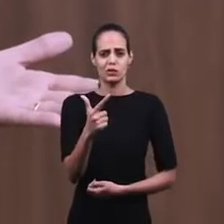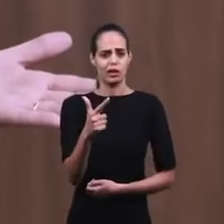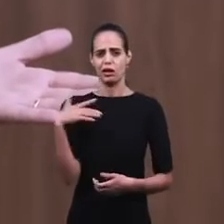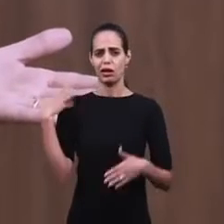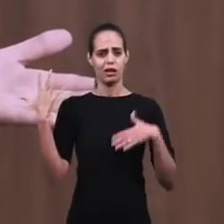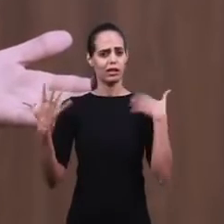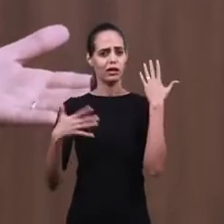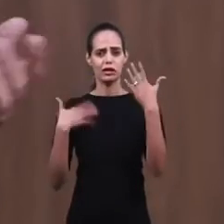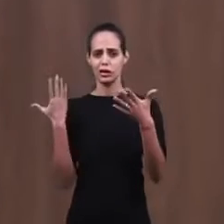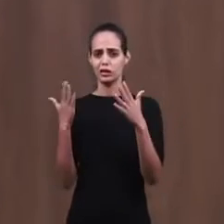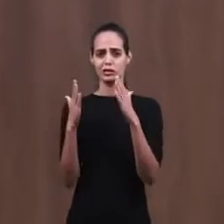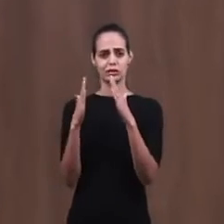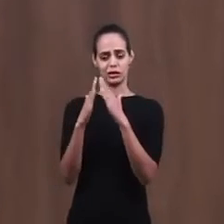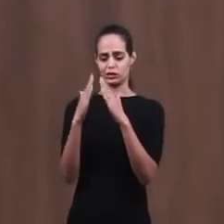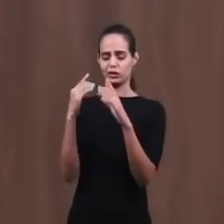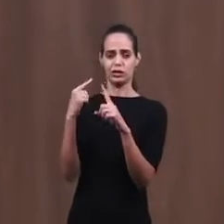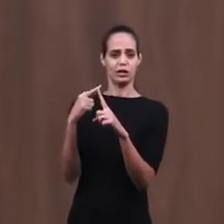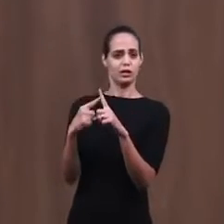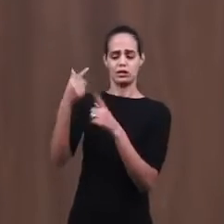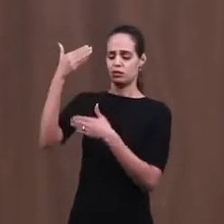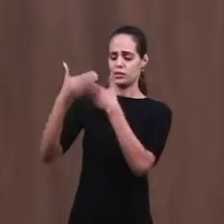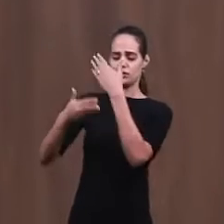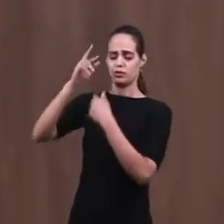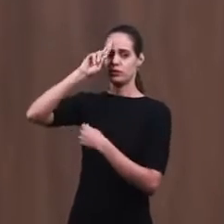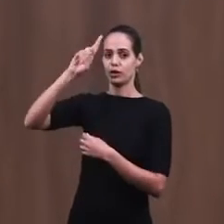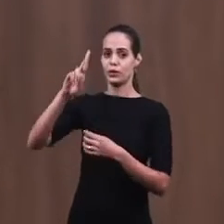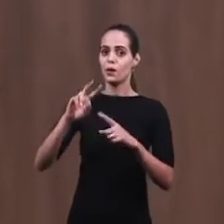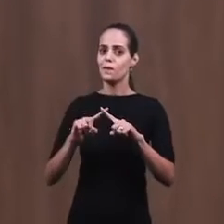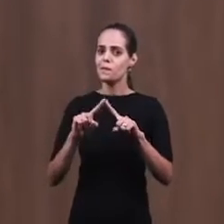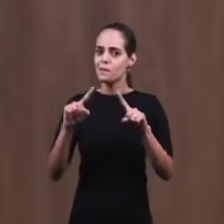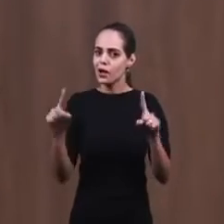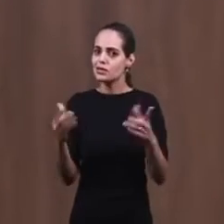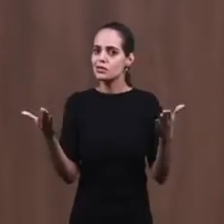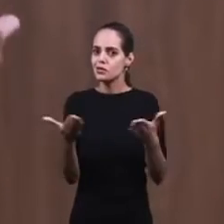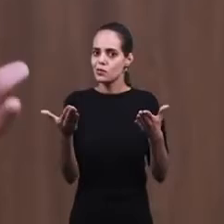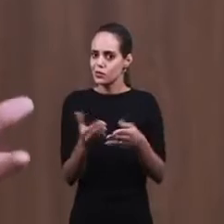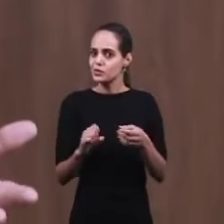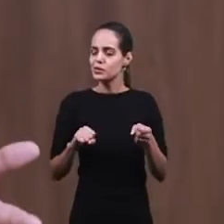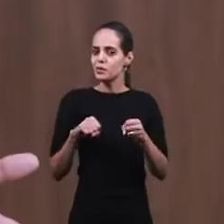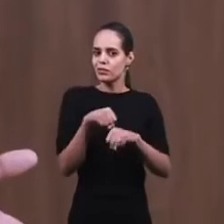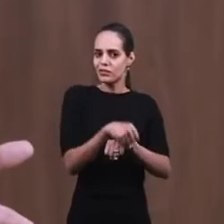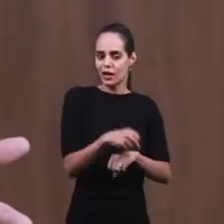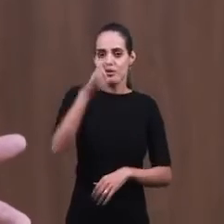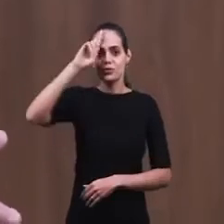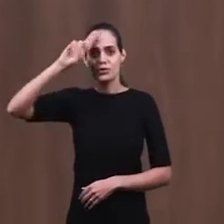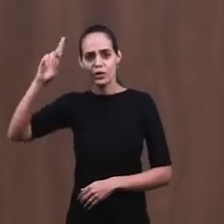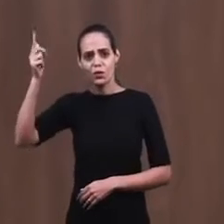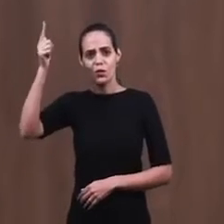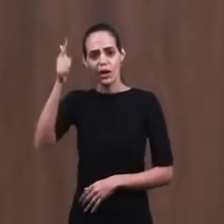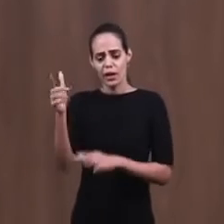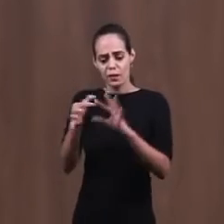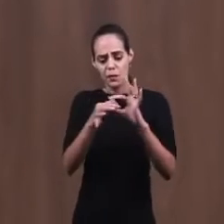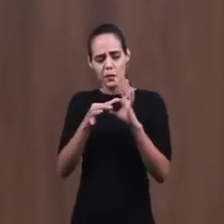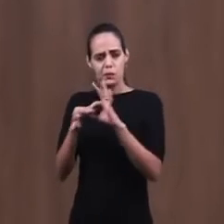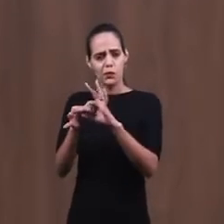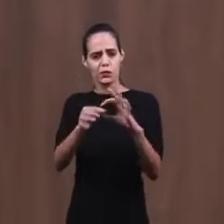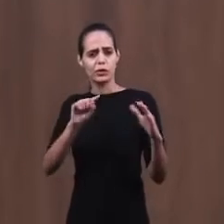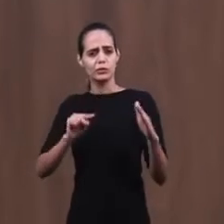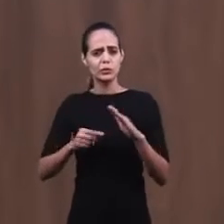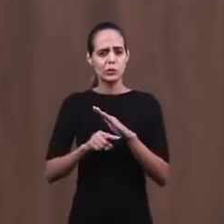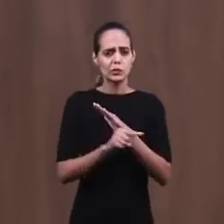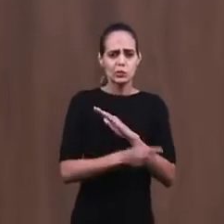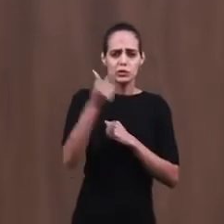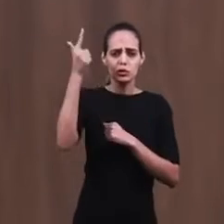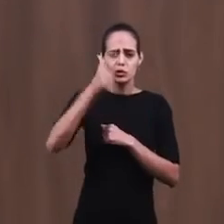God's presence. But in this evangelism, God wants to restore our life and give us a blessing, the happiness